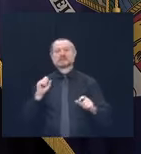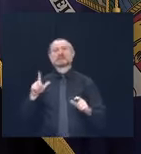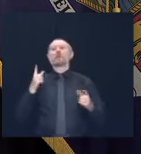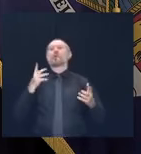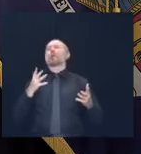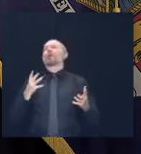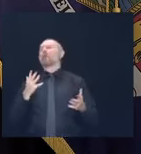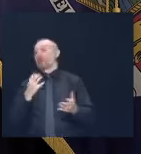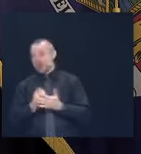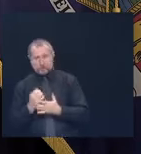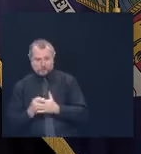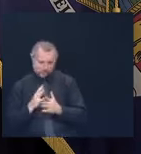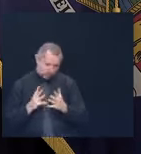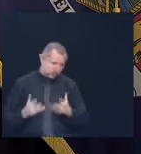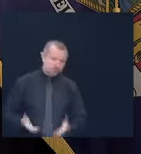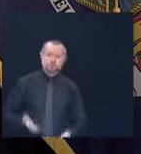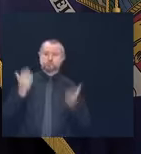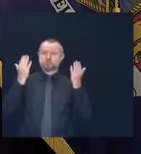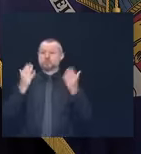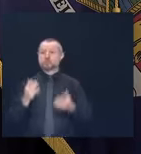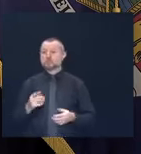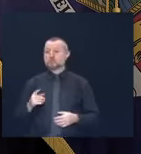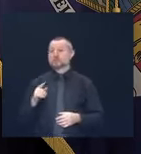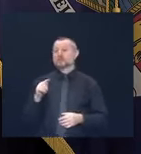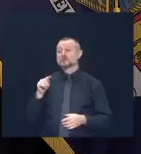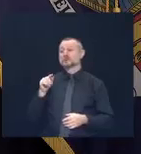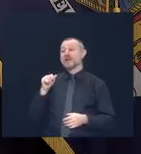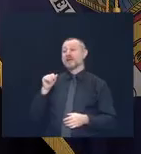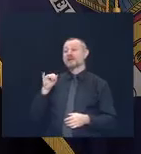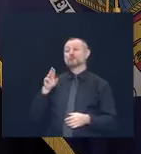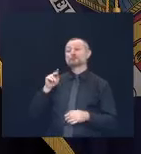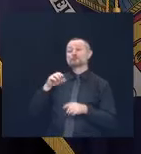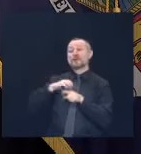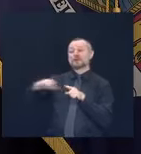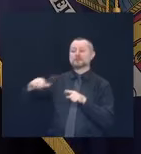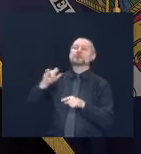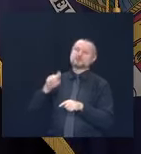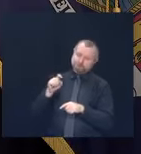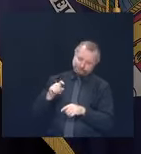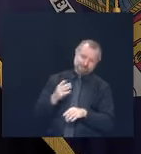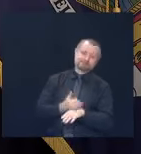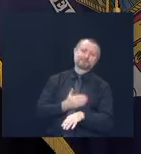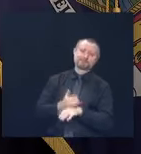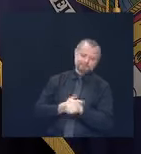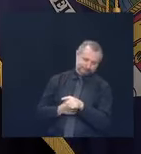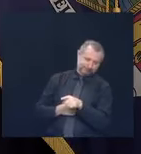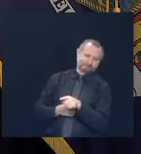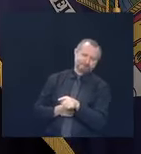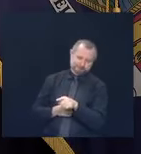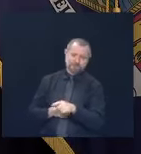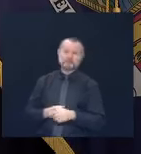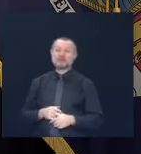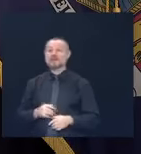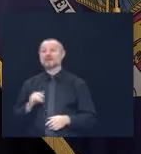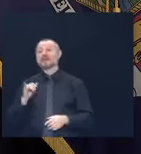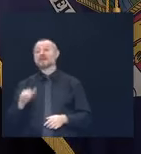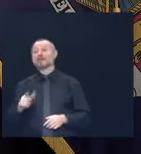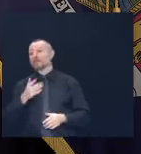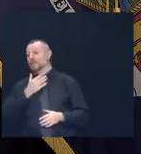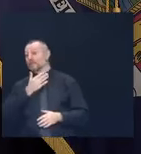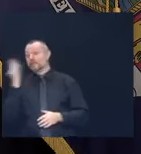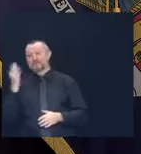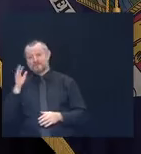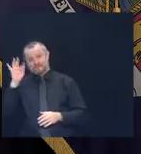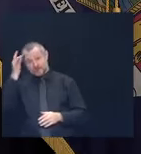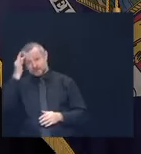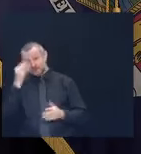air train is part of that. As far as the doomsday budget, if we don't get federal aid, everybody has a